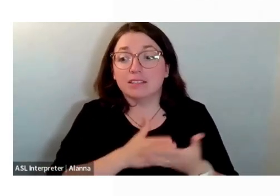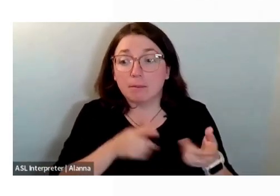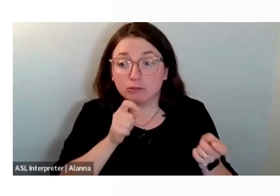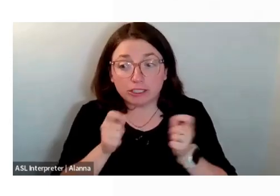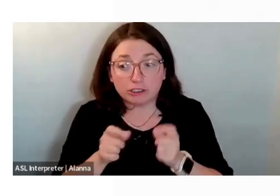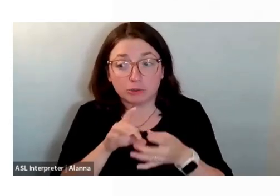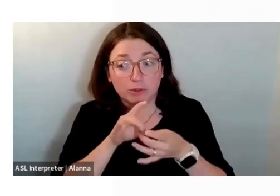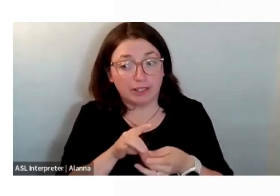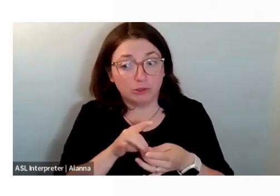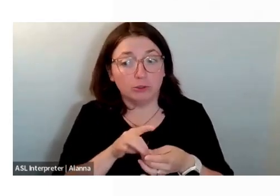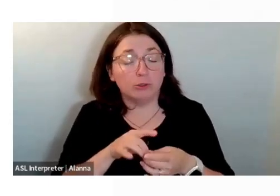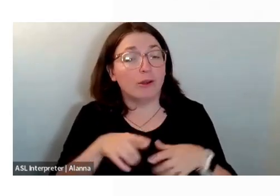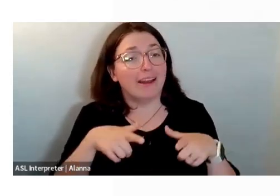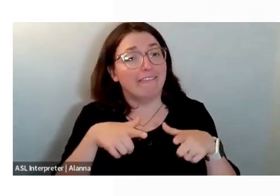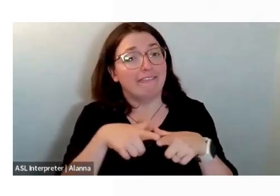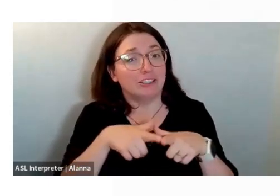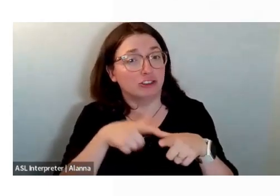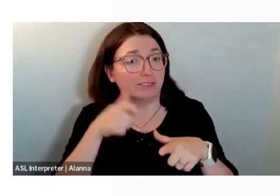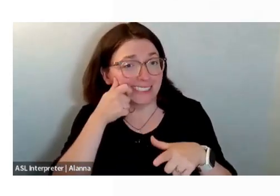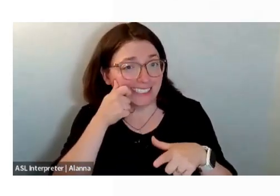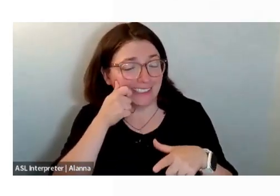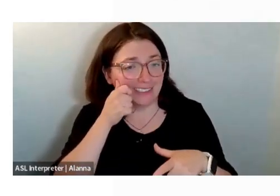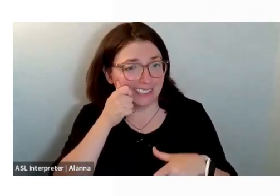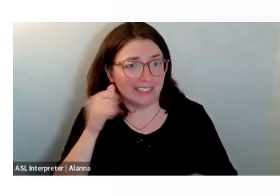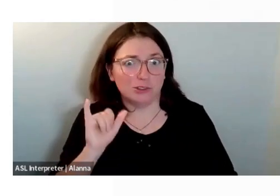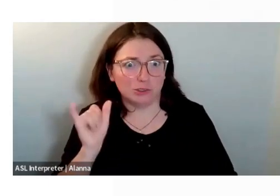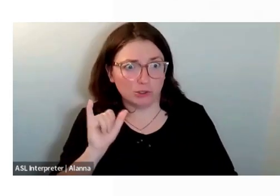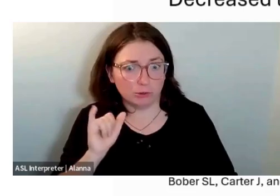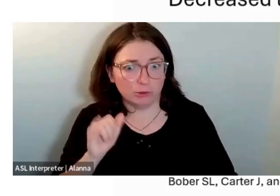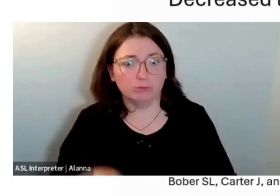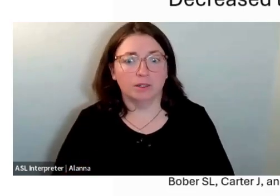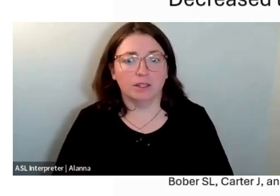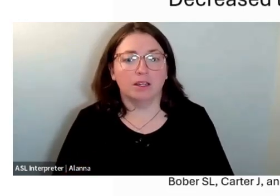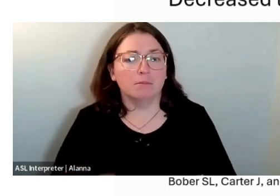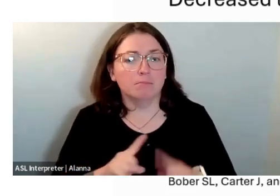we really don't want to treat the vulva like flyover territory.